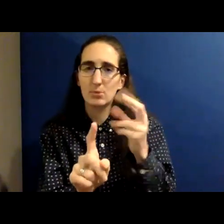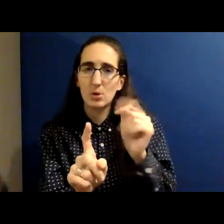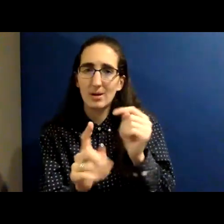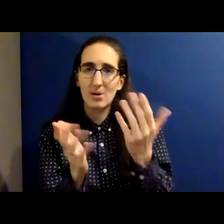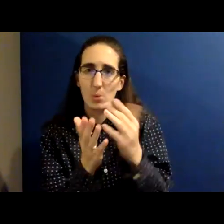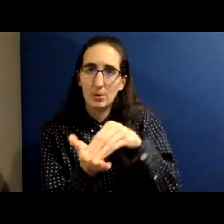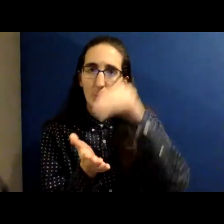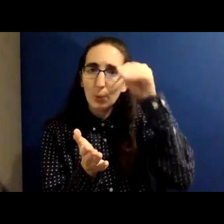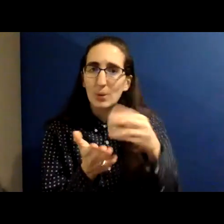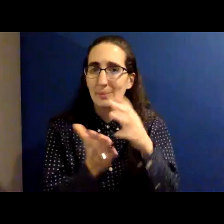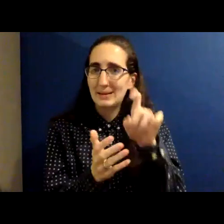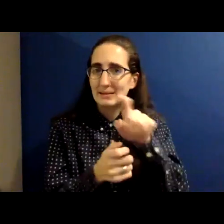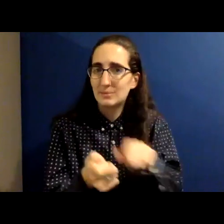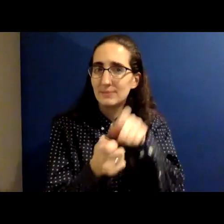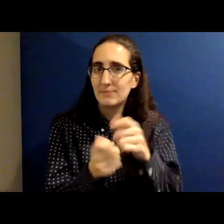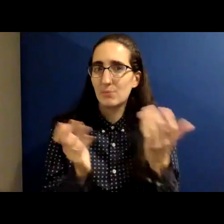your student might need.